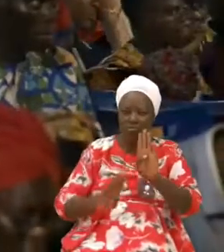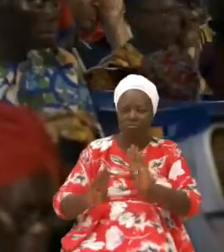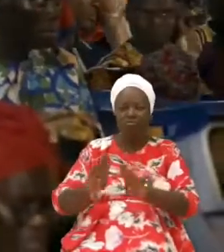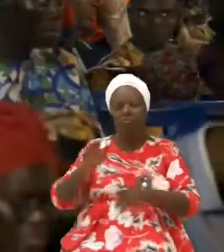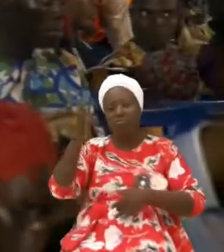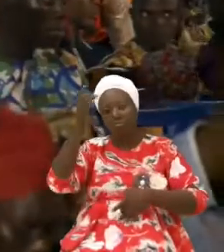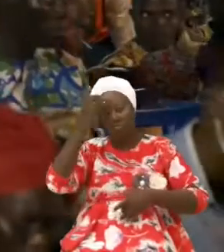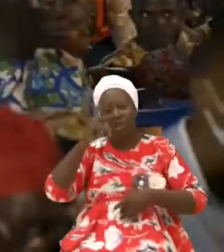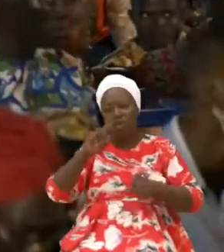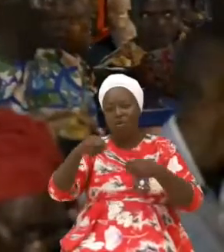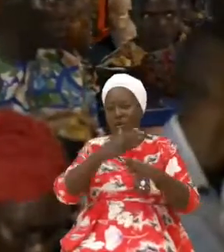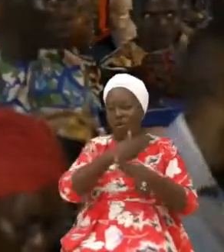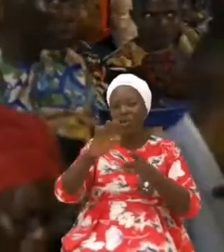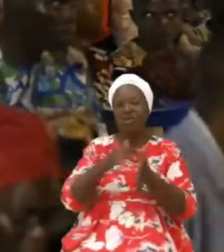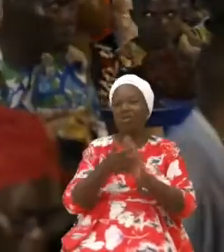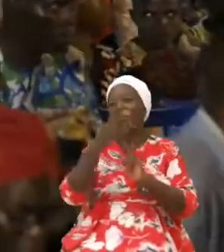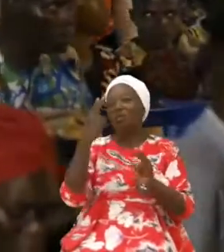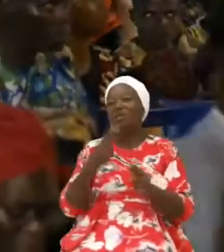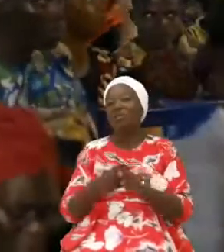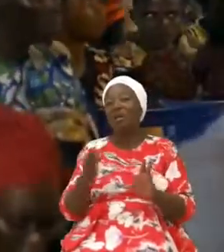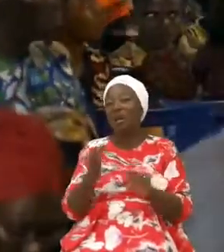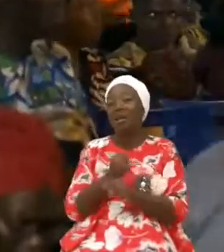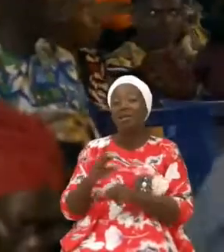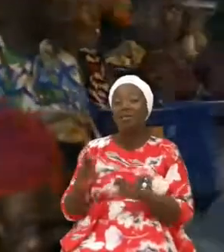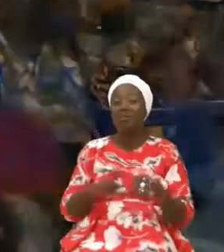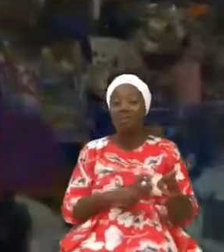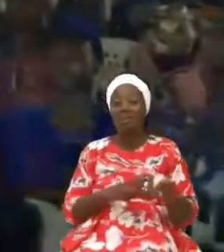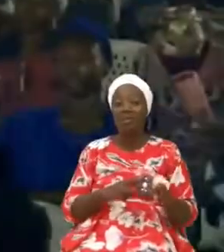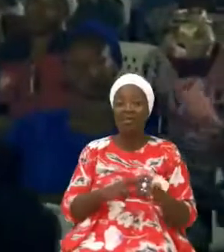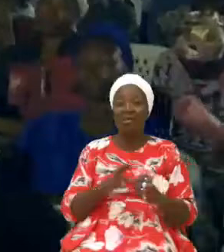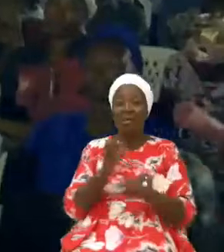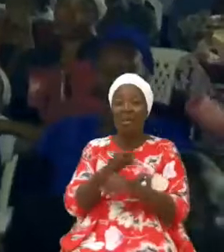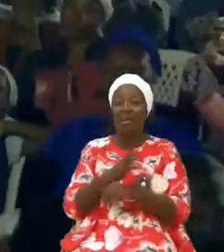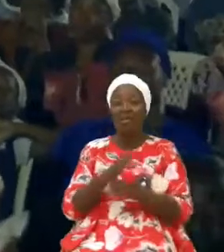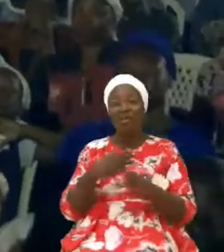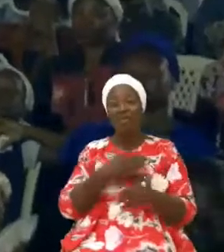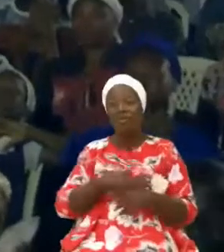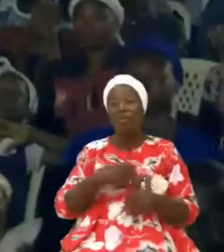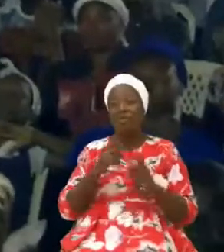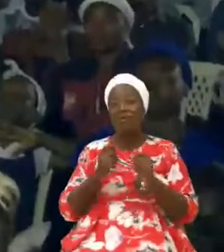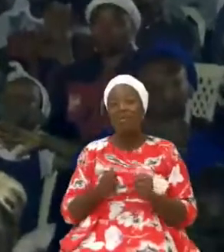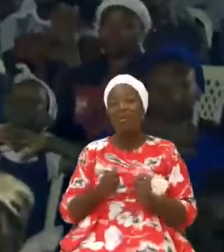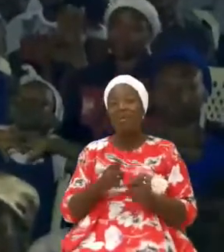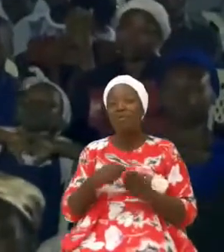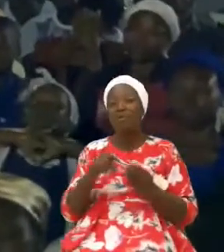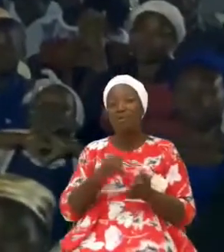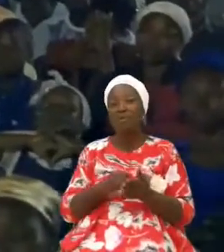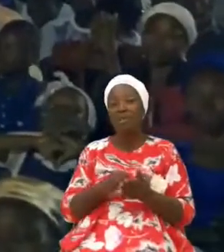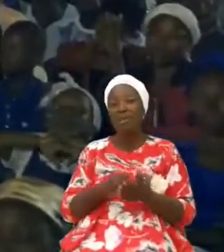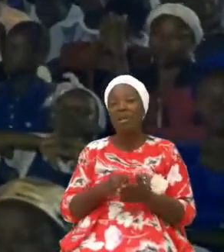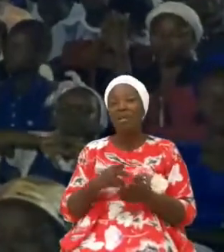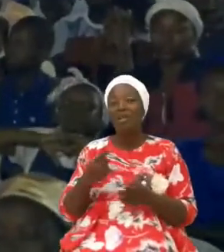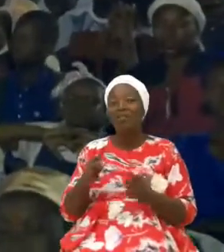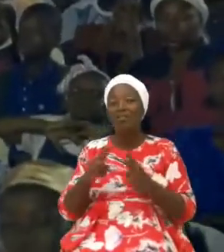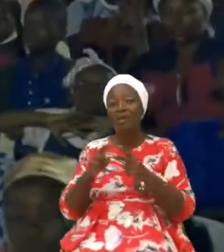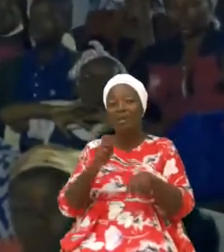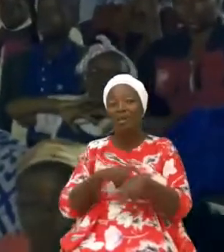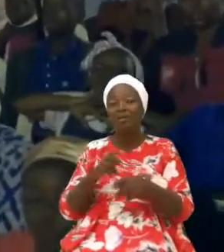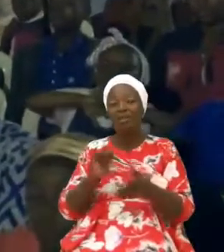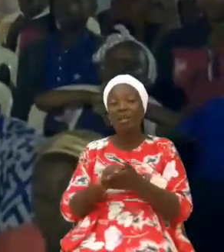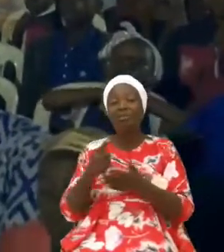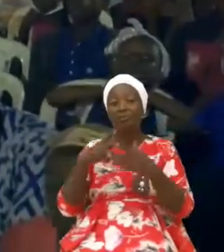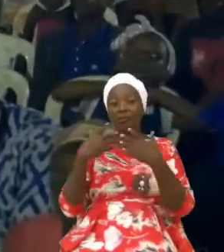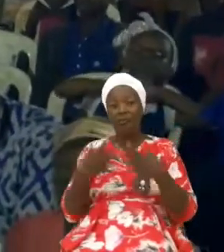going. Lameness will go away. Get ready. Counselors, let's do it